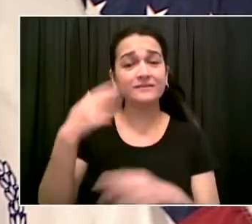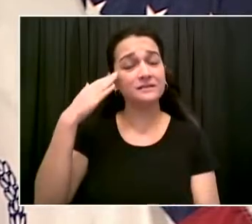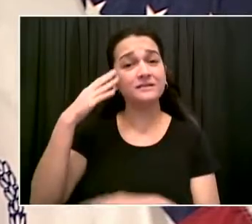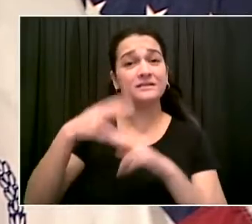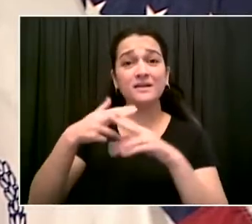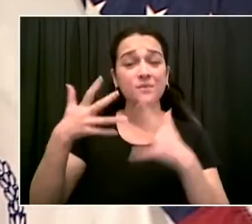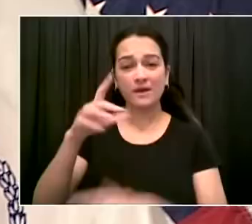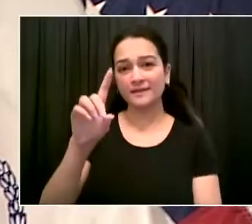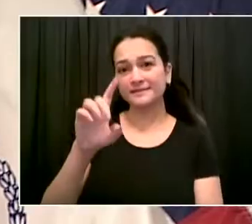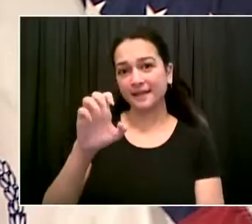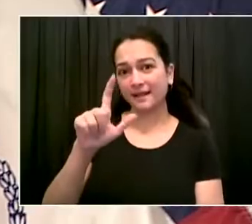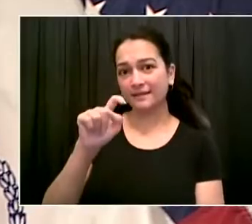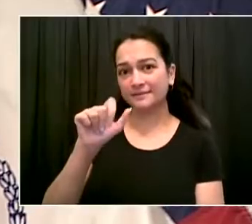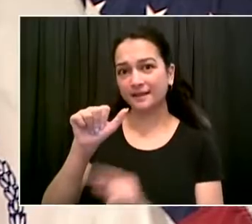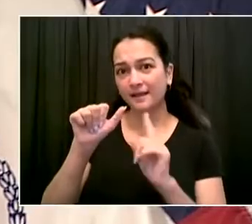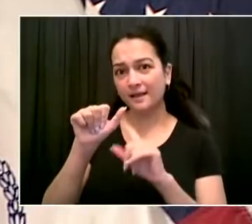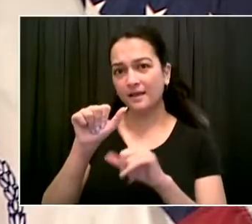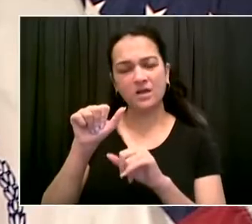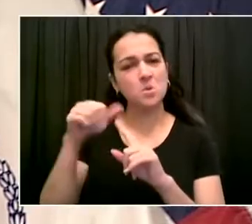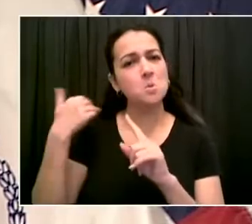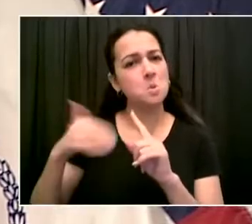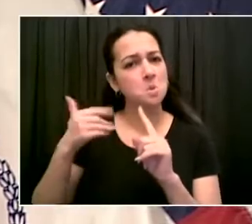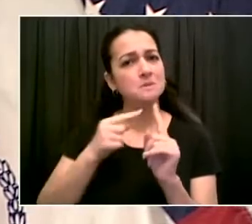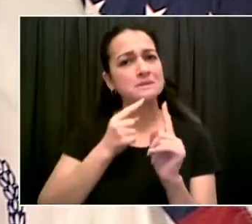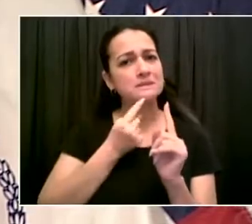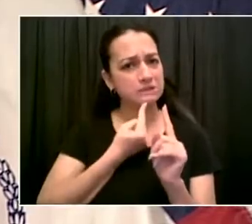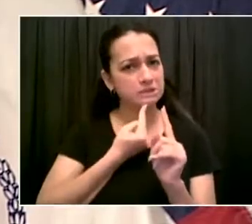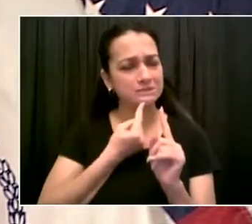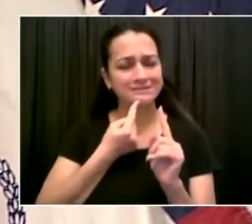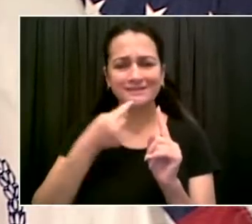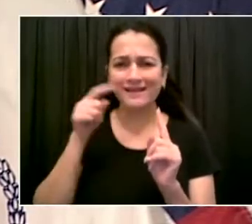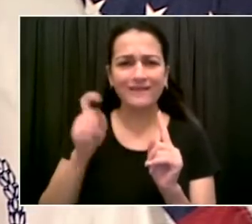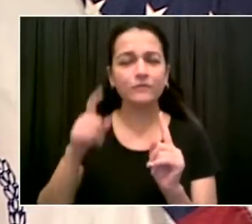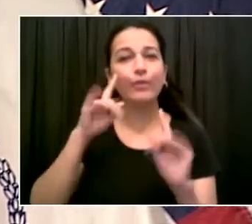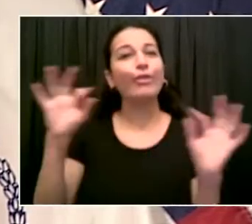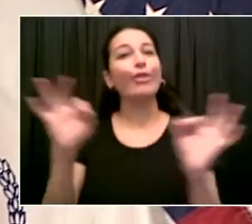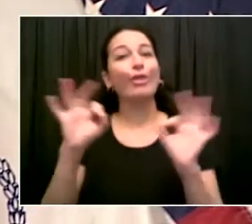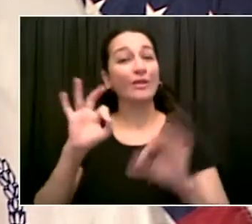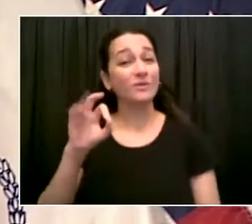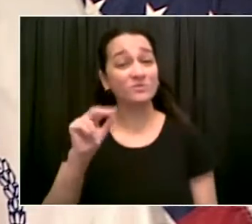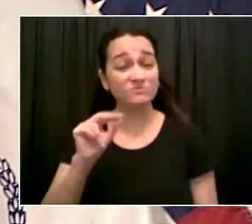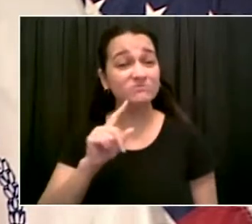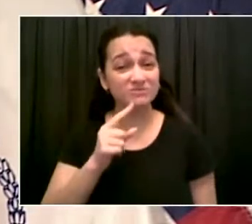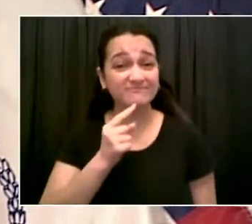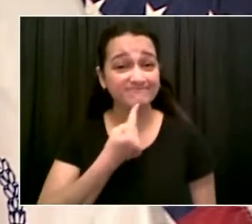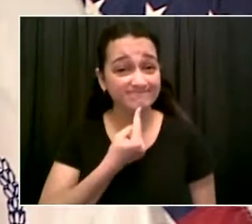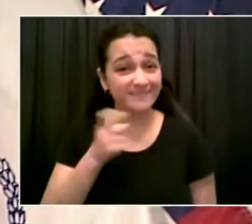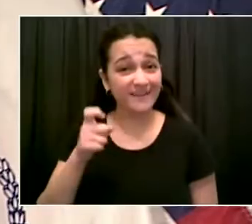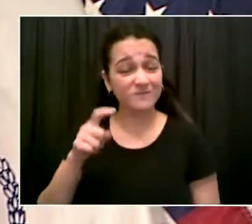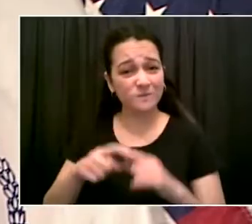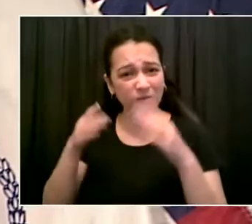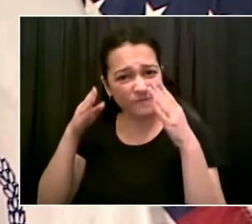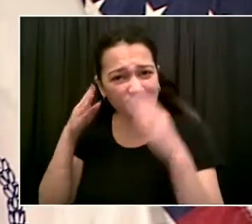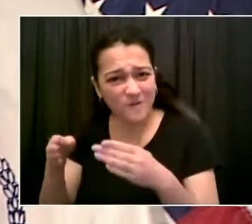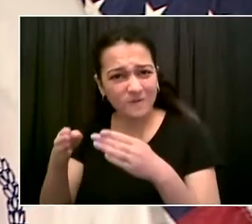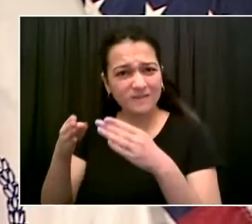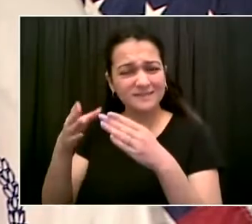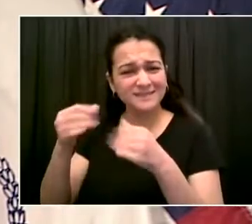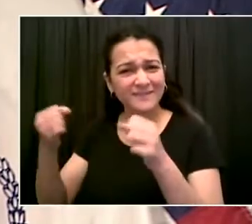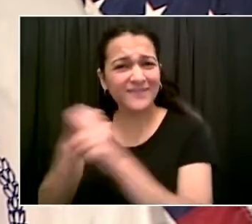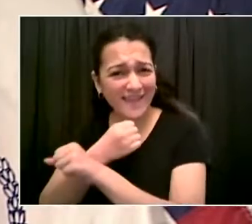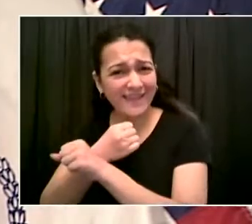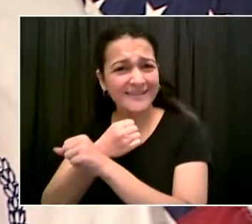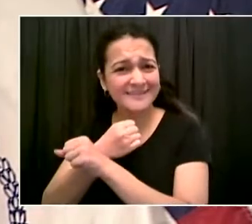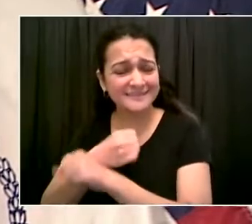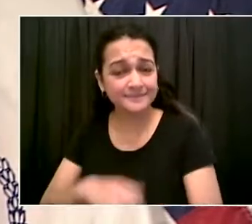actions, first let's just take stock of where we are. Vaccinations. This is something New Yorkers should feel proud of. Thank you to all the New Yorkers who stepped